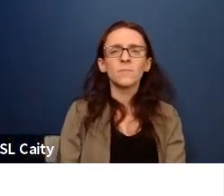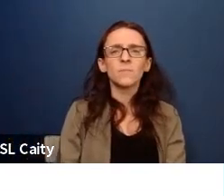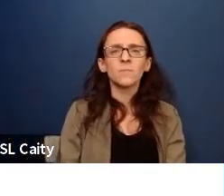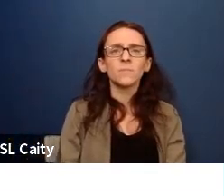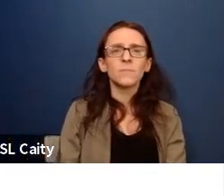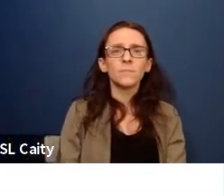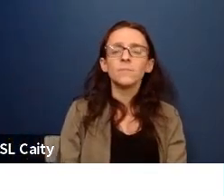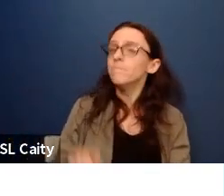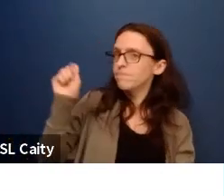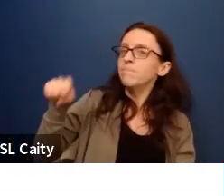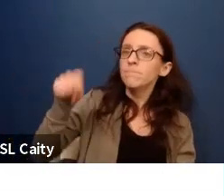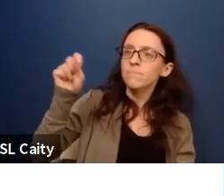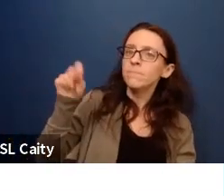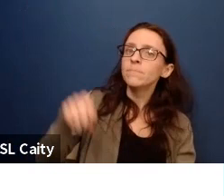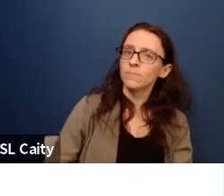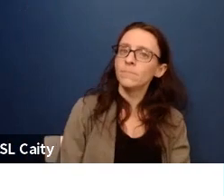Yes.